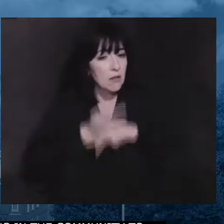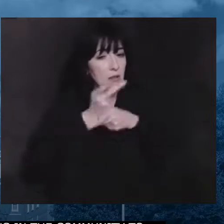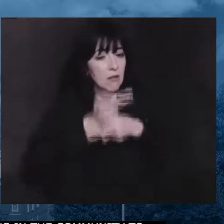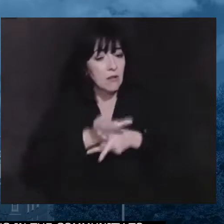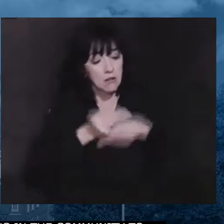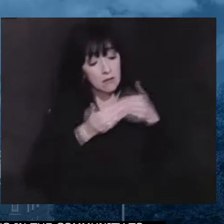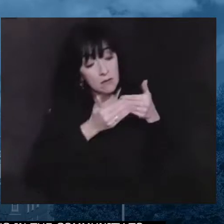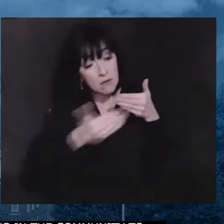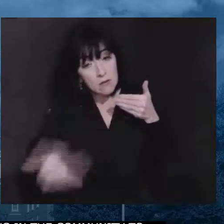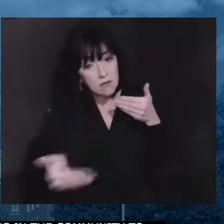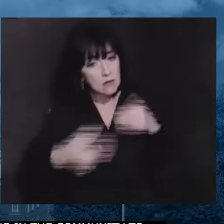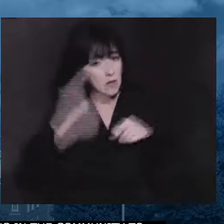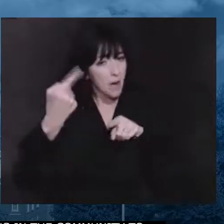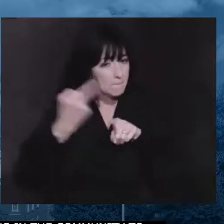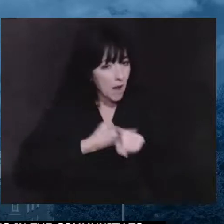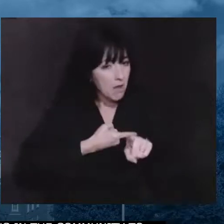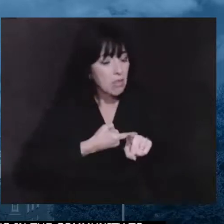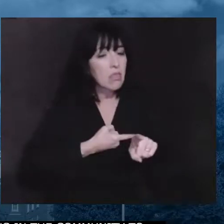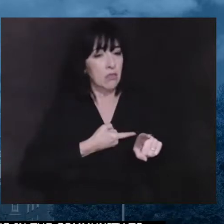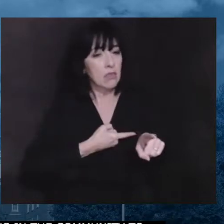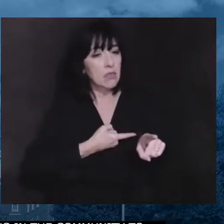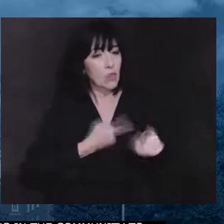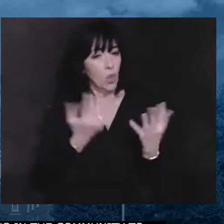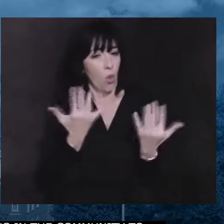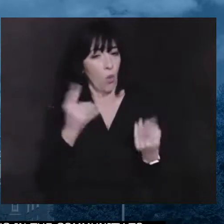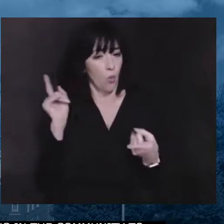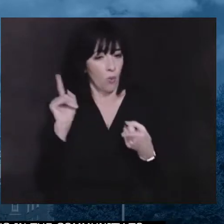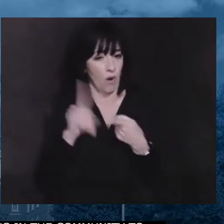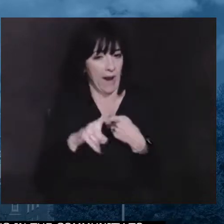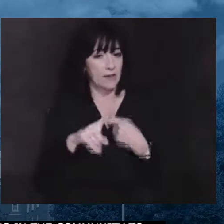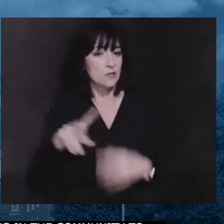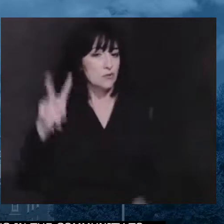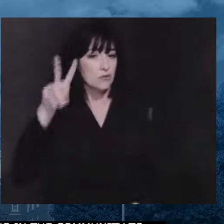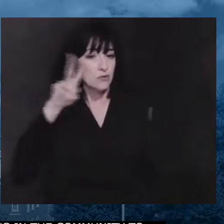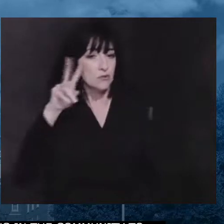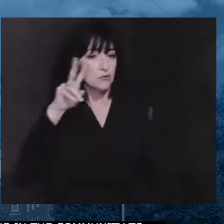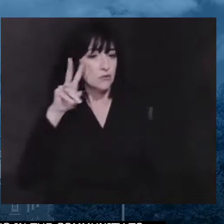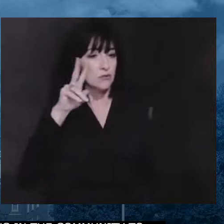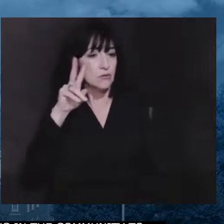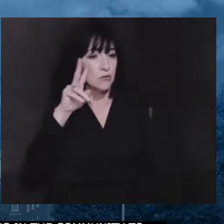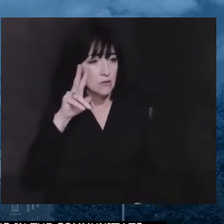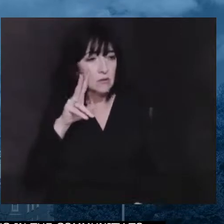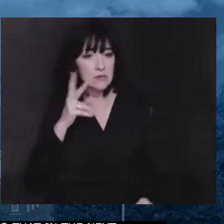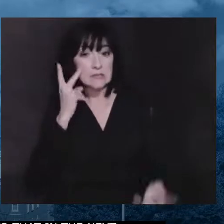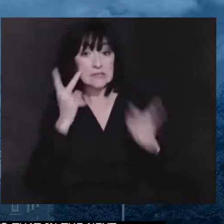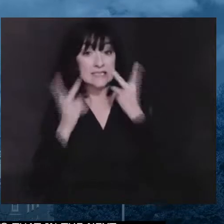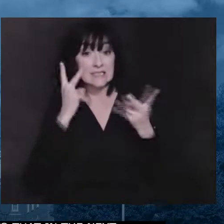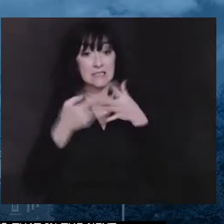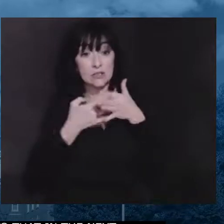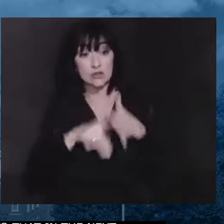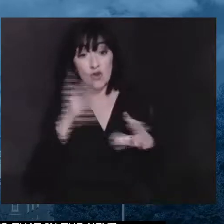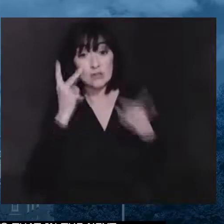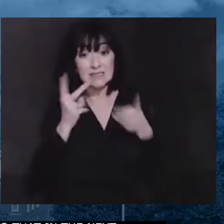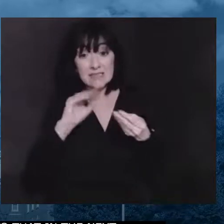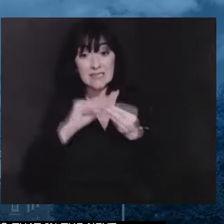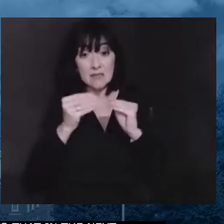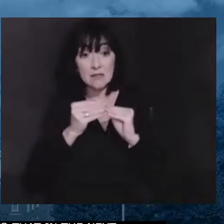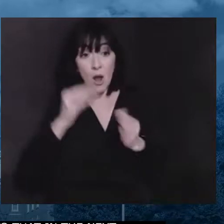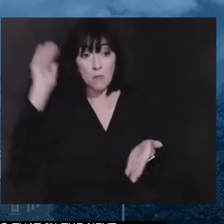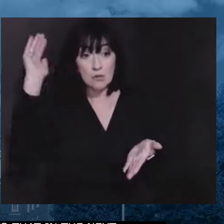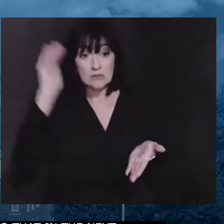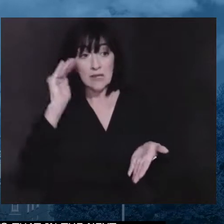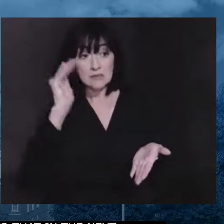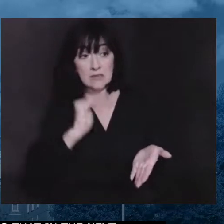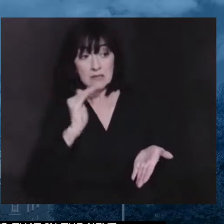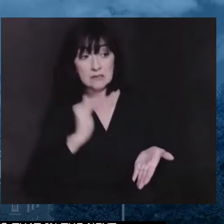sure that we flatten that curve, protect our most vulnerable populations, protect that hospital capacity, so that